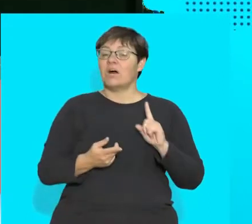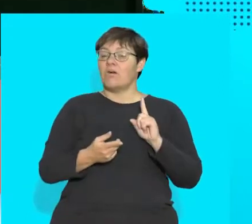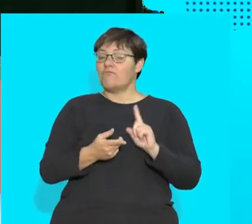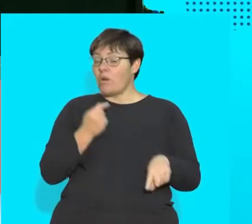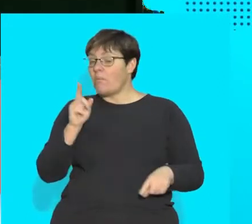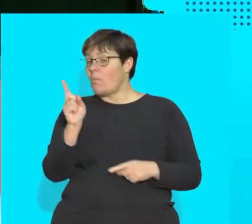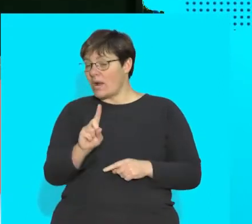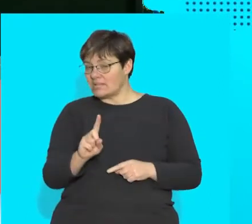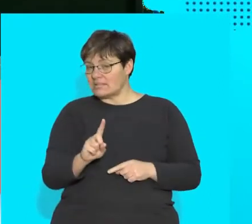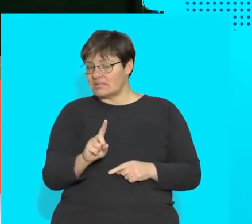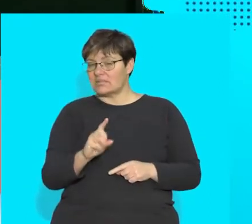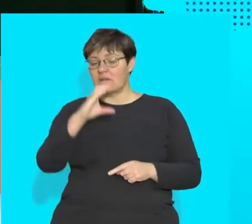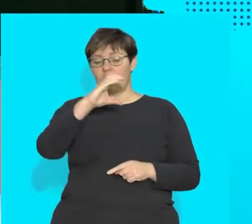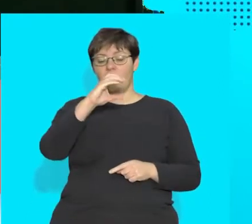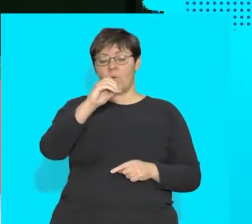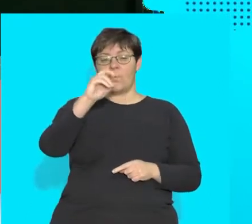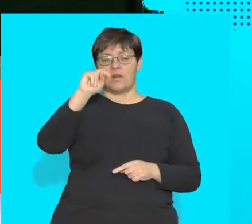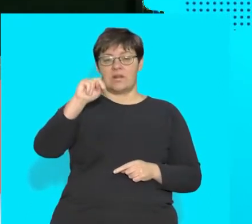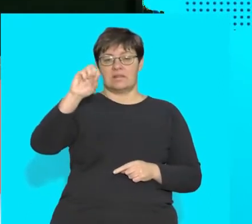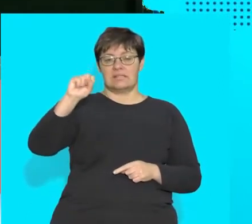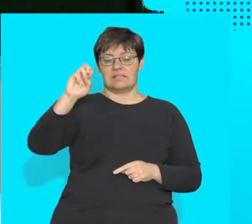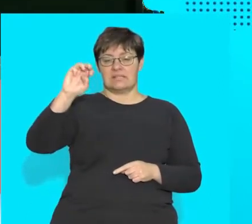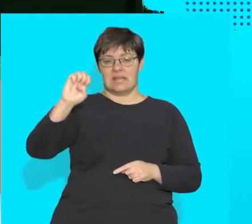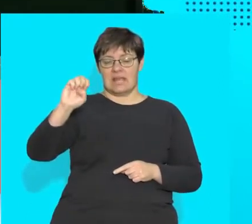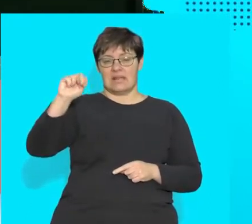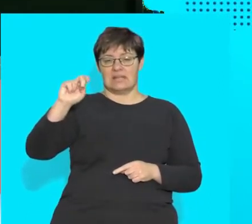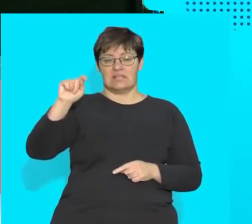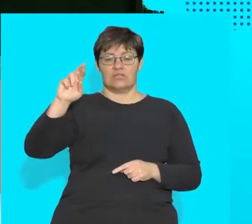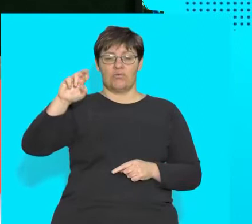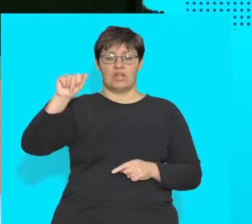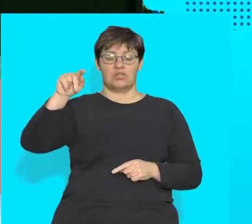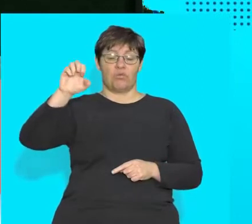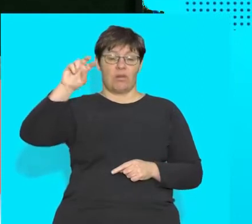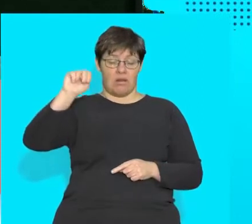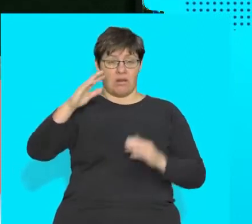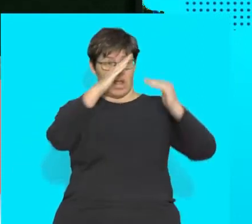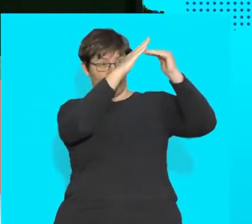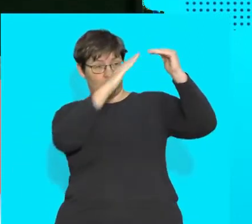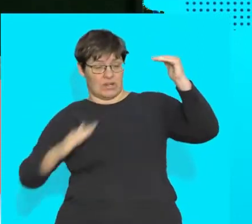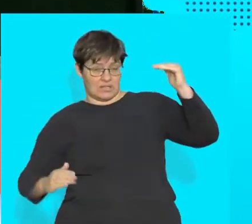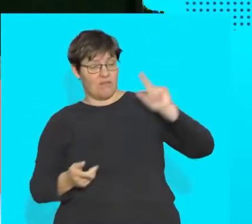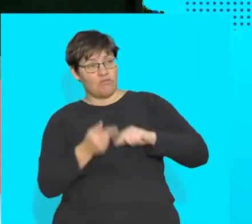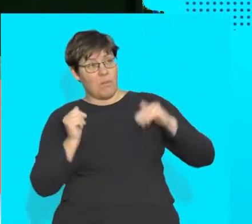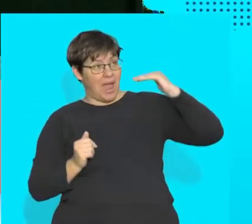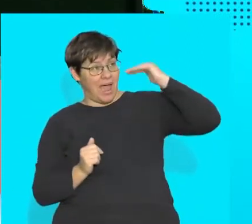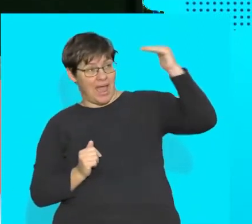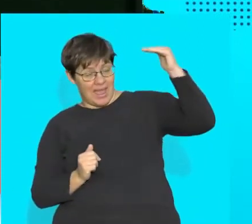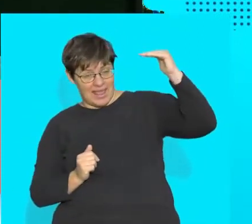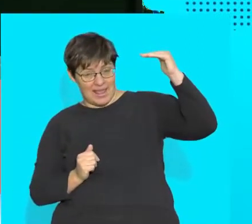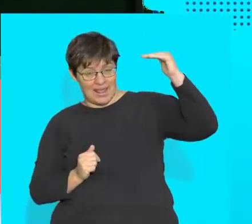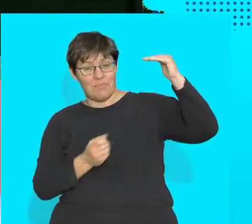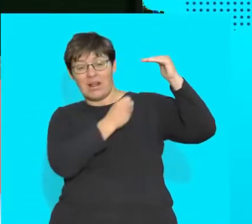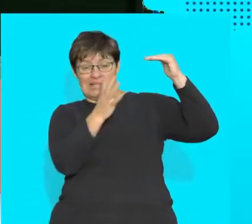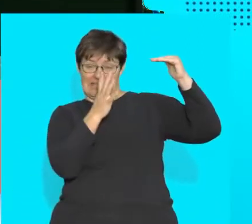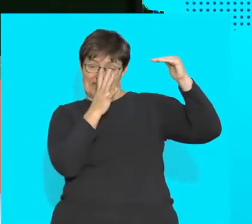going to speak about a concentration gradient. And what we're talking about, a high concentration